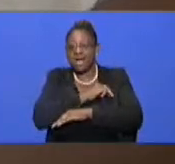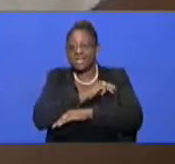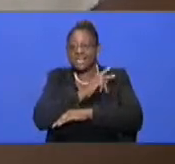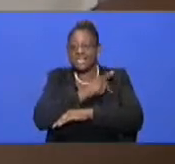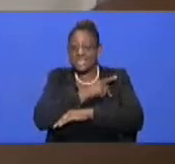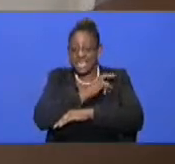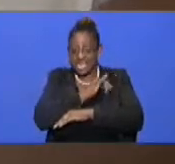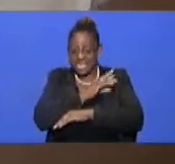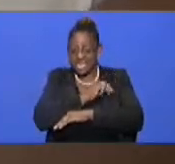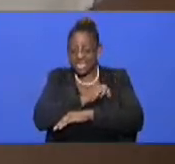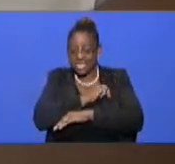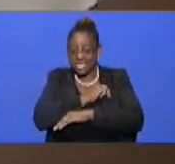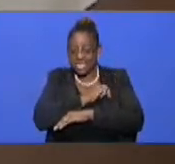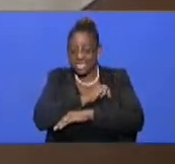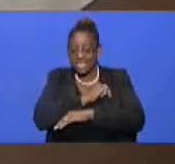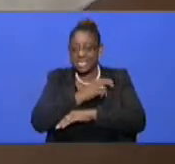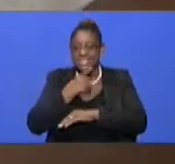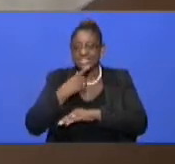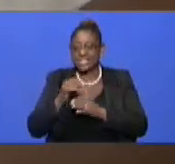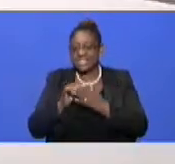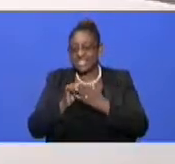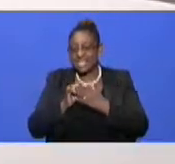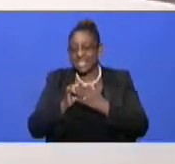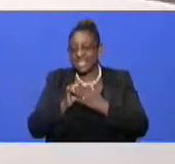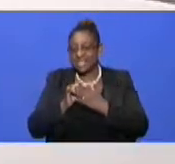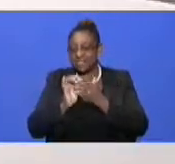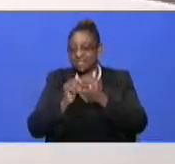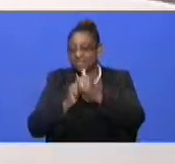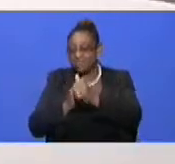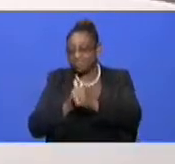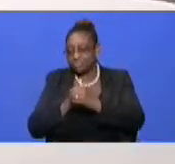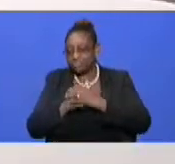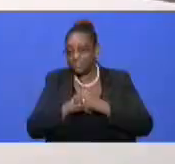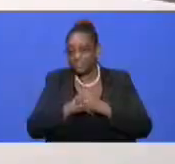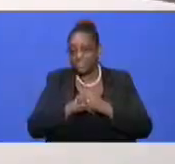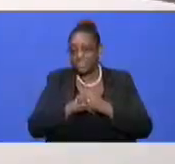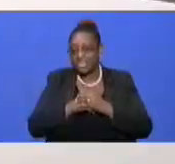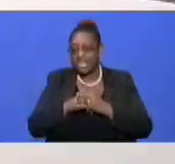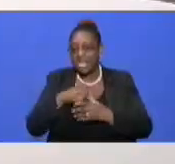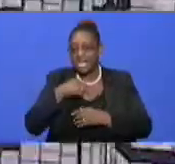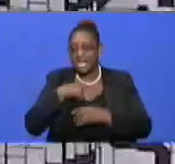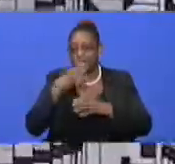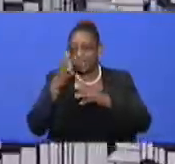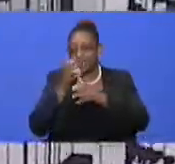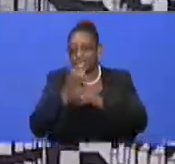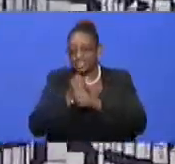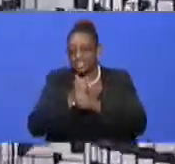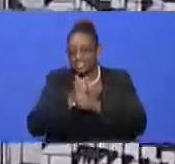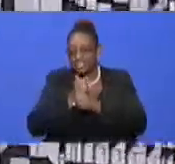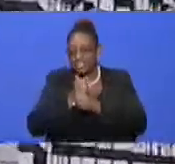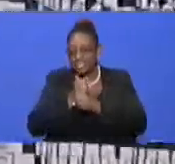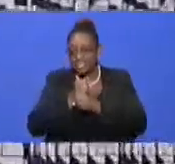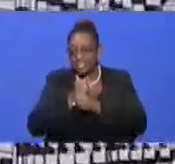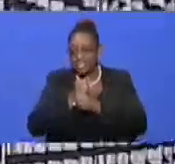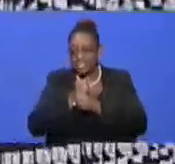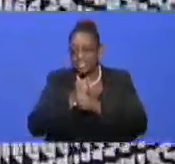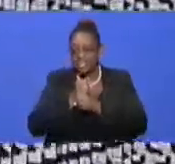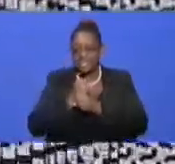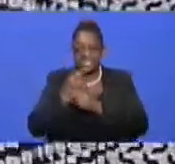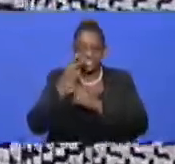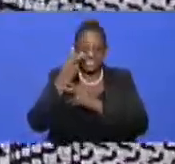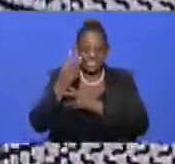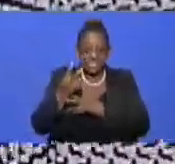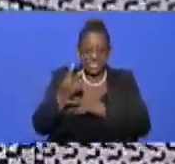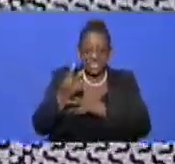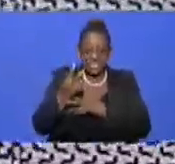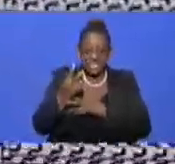his interest in what he was enamored by. I like to take motifs and play with perceived ideology